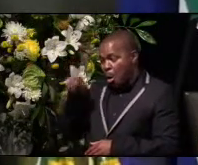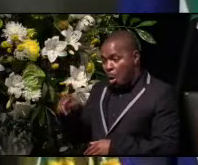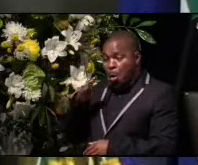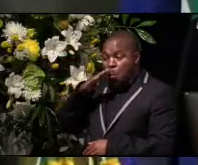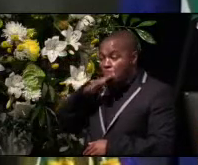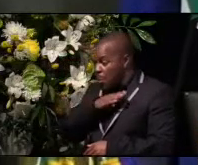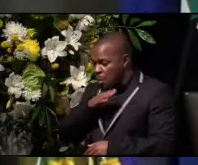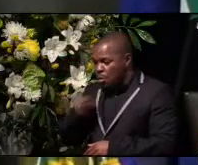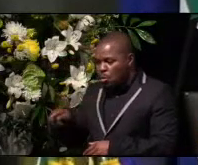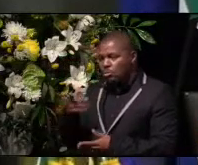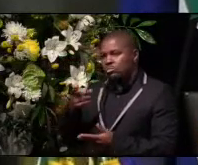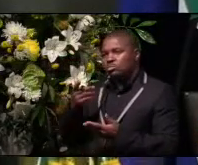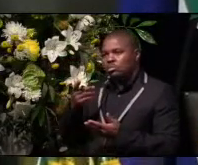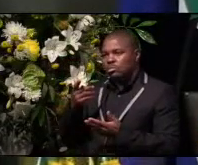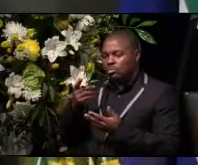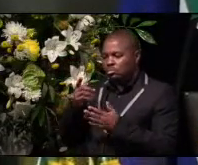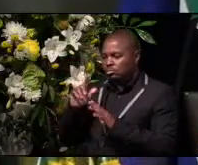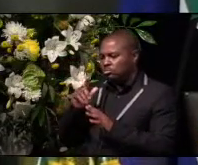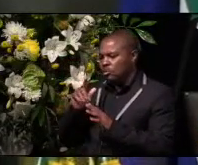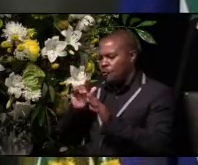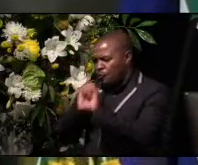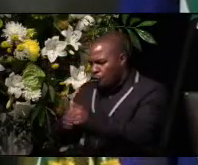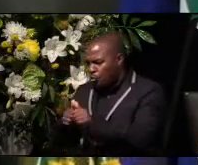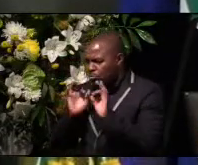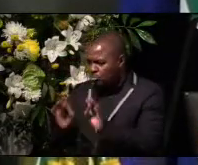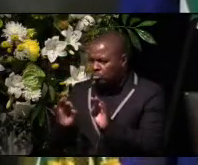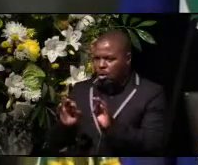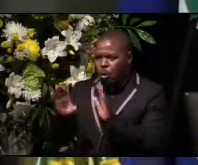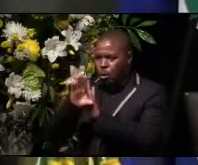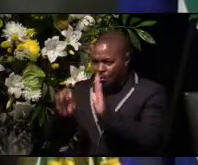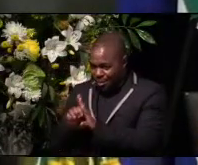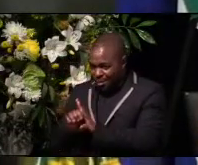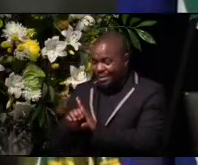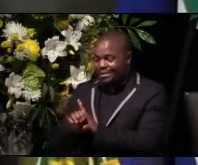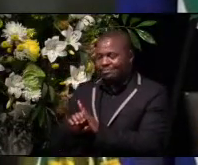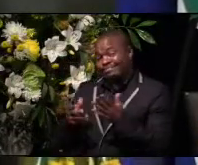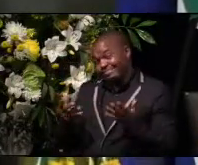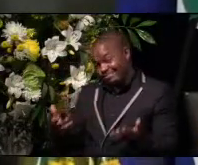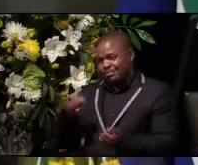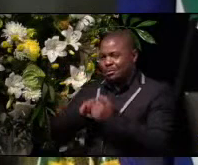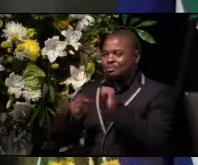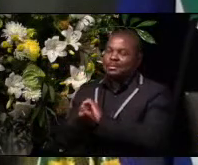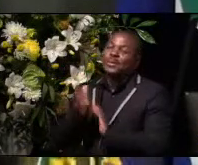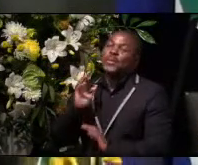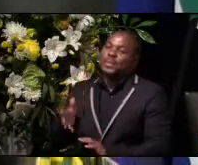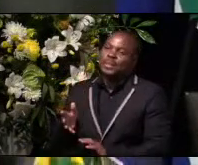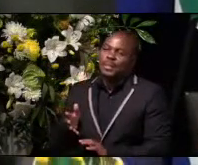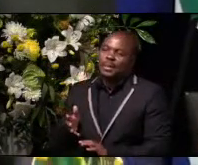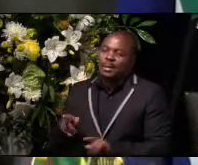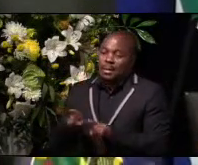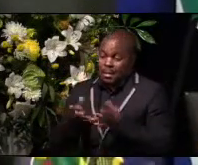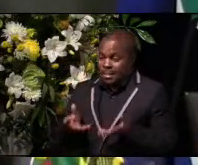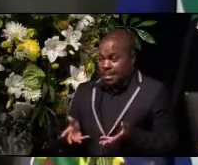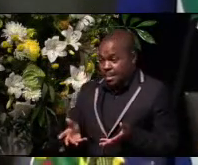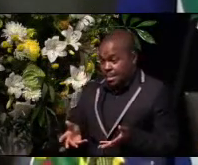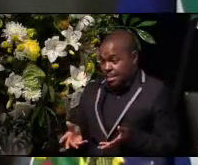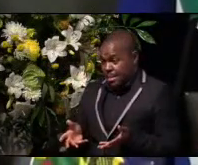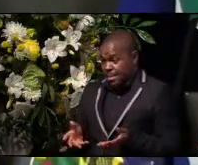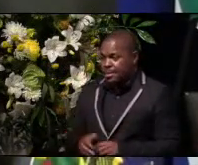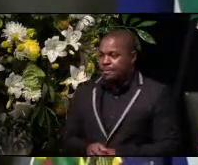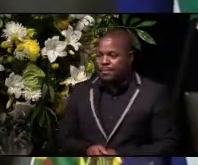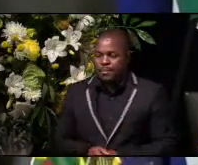who are Guided by a professional codes of conduct then we have the problems that we have at the moment